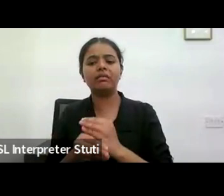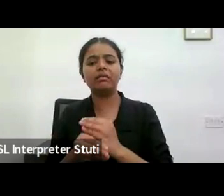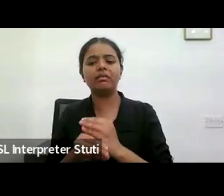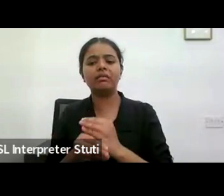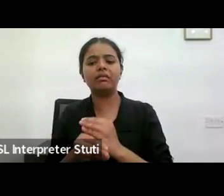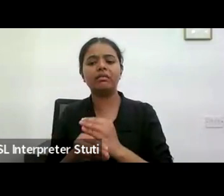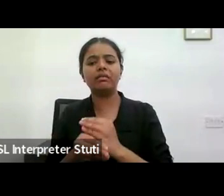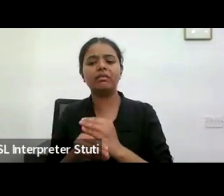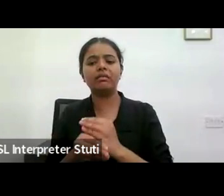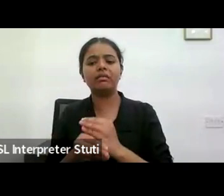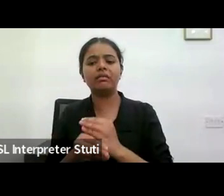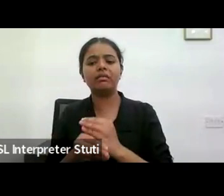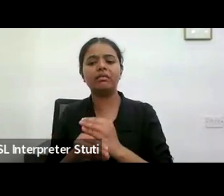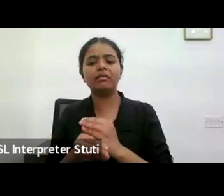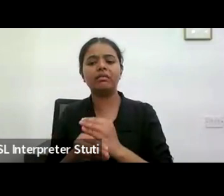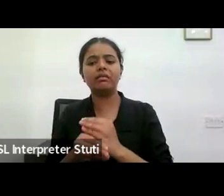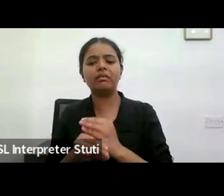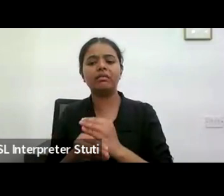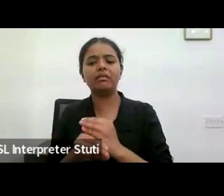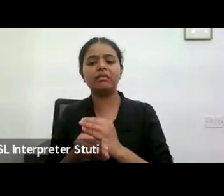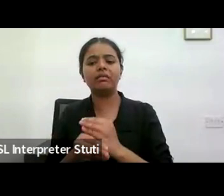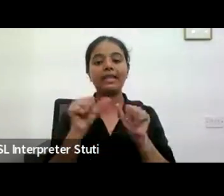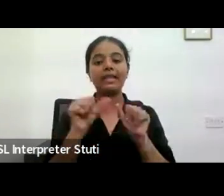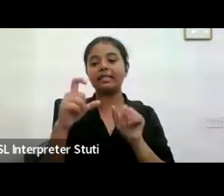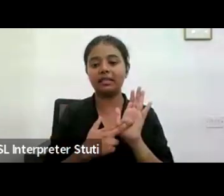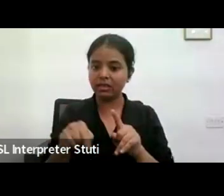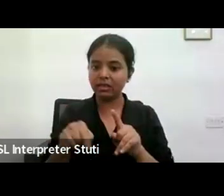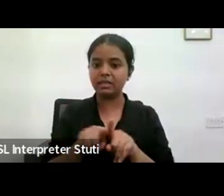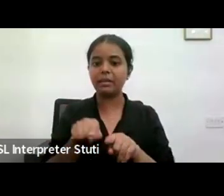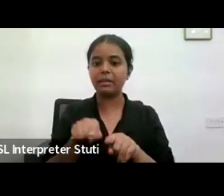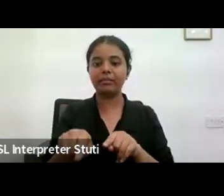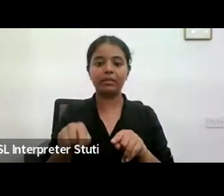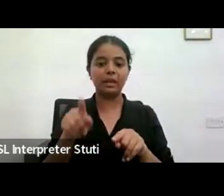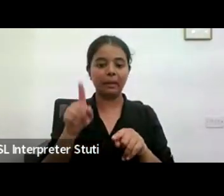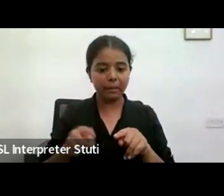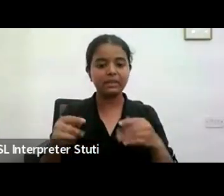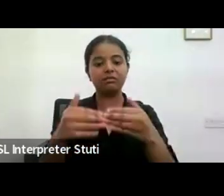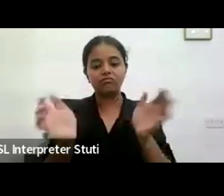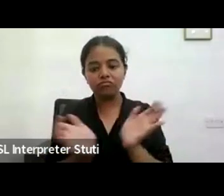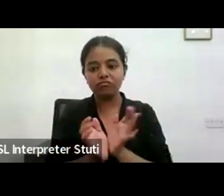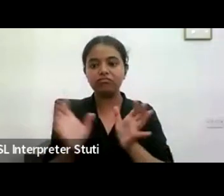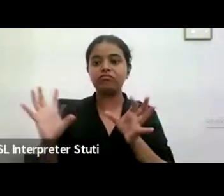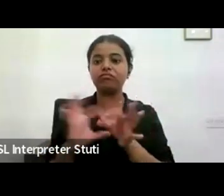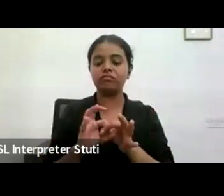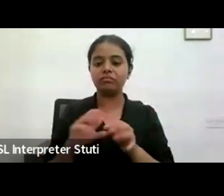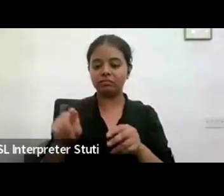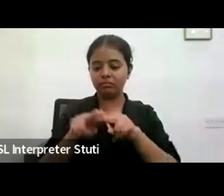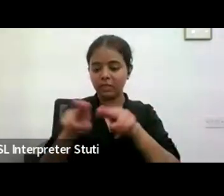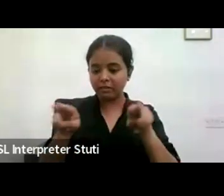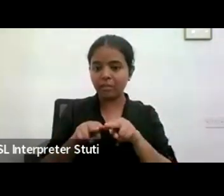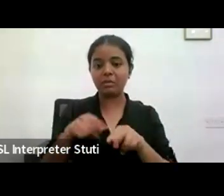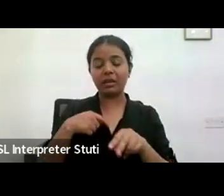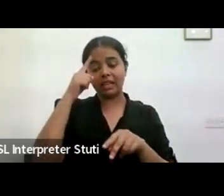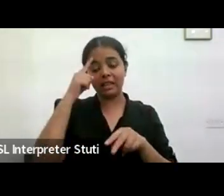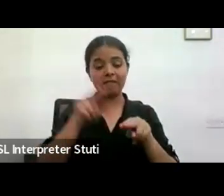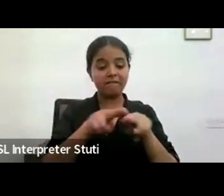alternative care within a wider family, community in a family setting. Children are not to be separated from